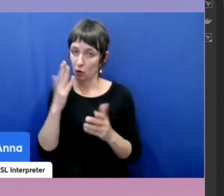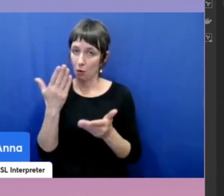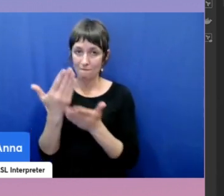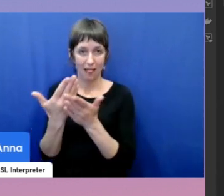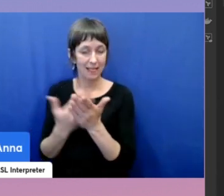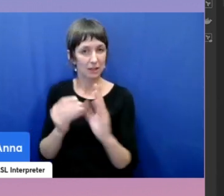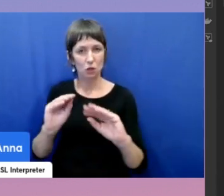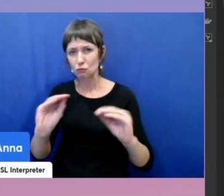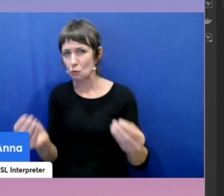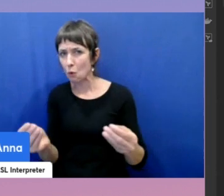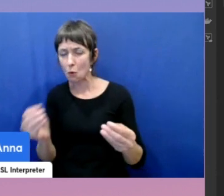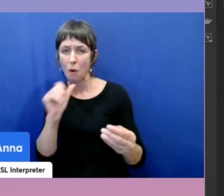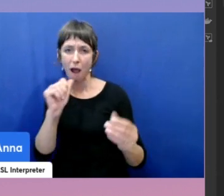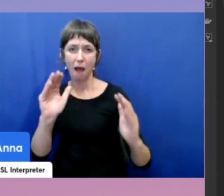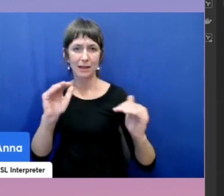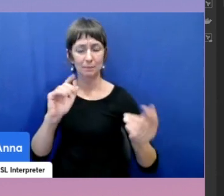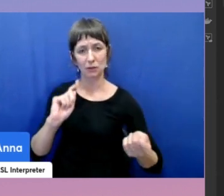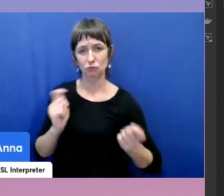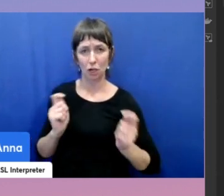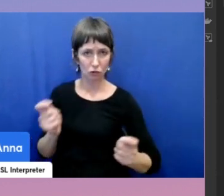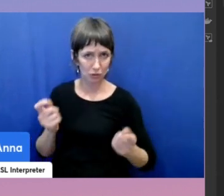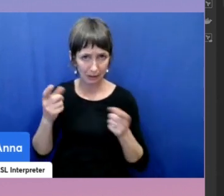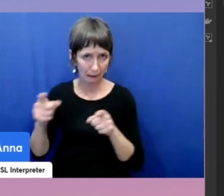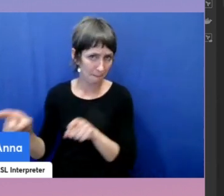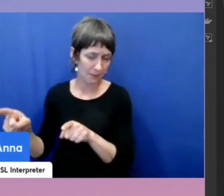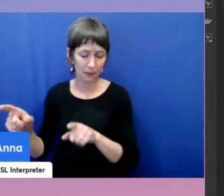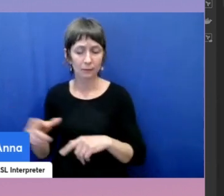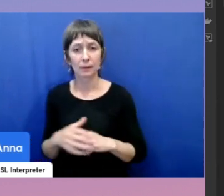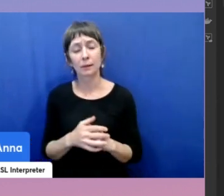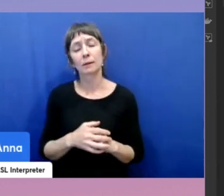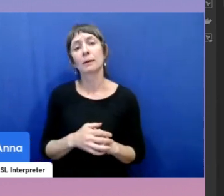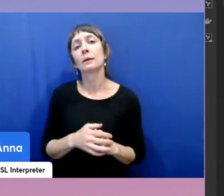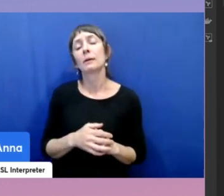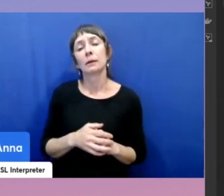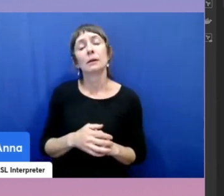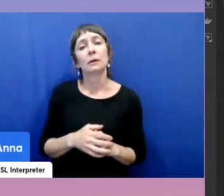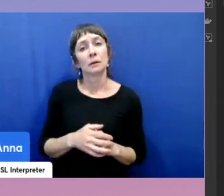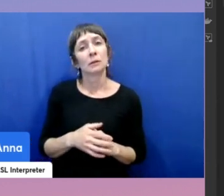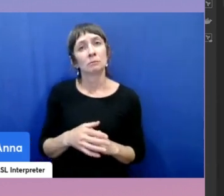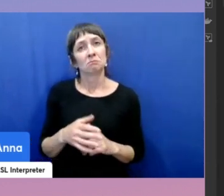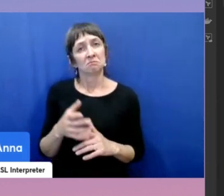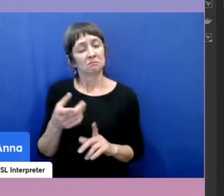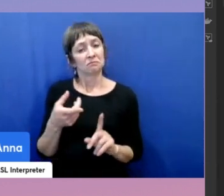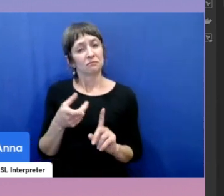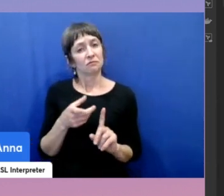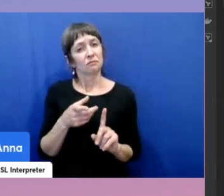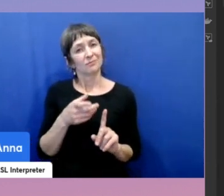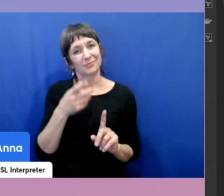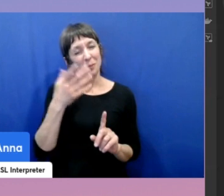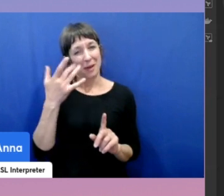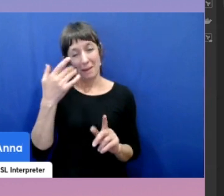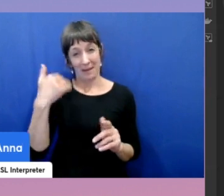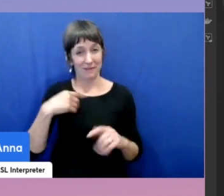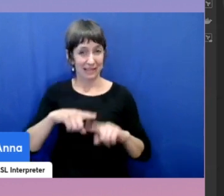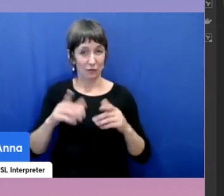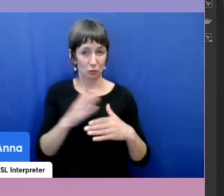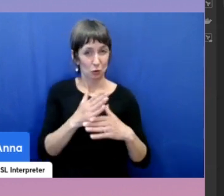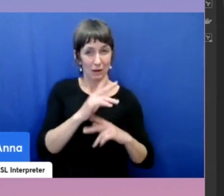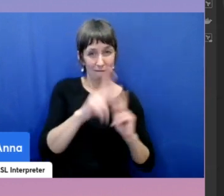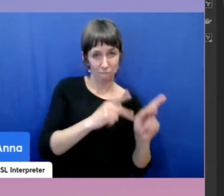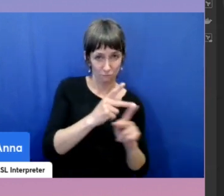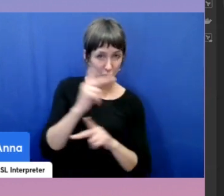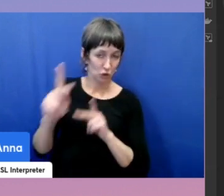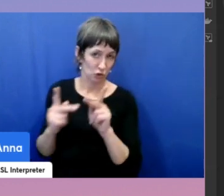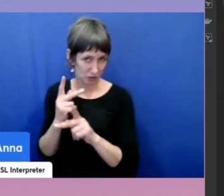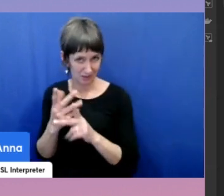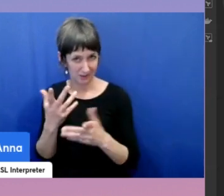no unexpected changes that have creeped in from the significant difference between the Terraform versions. So